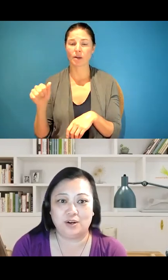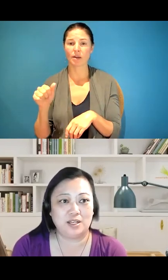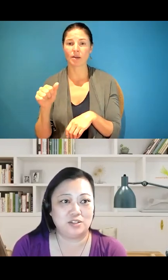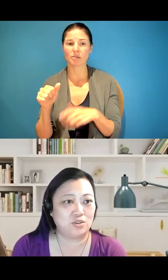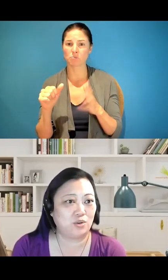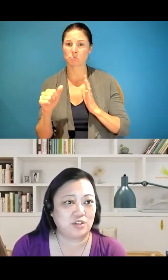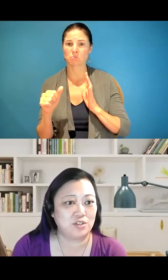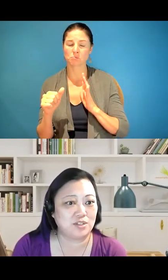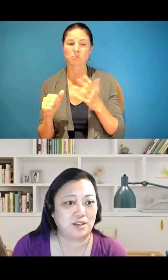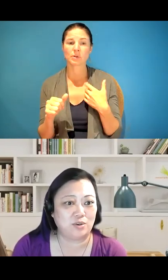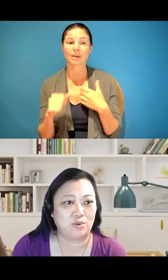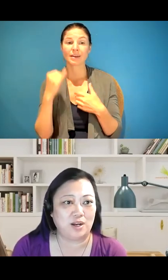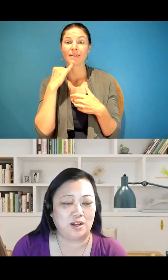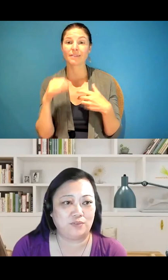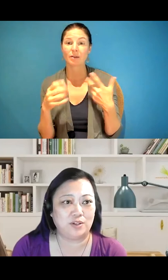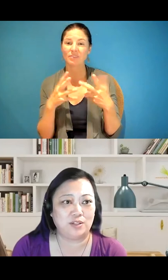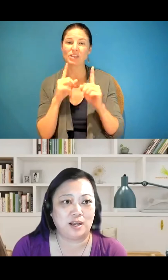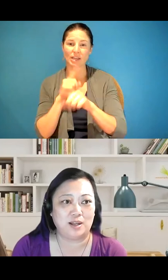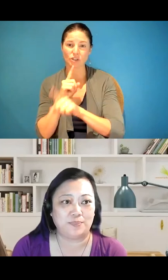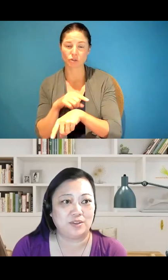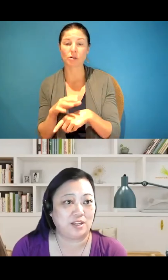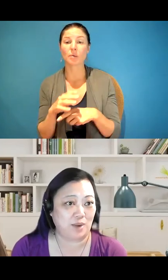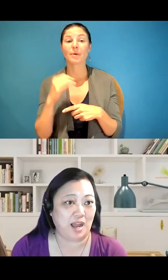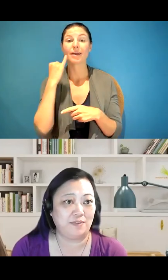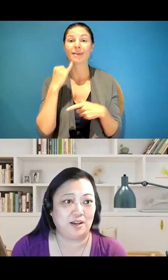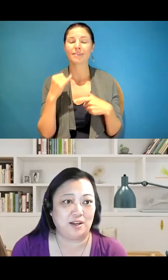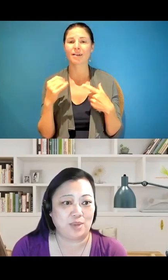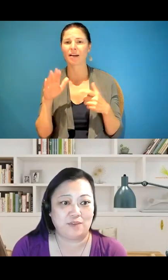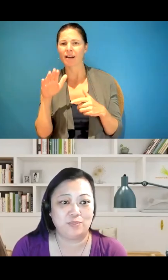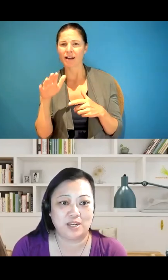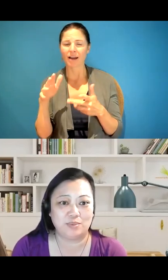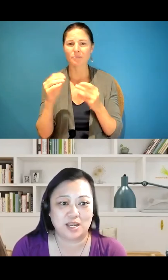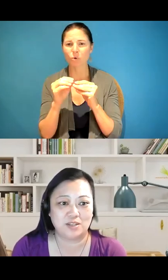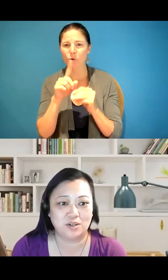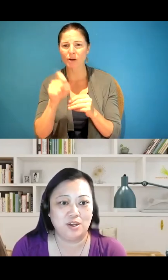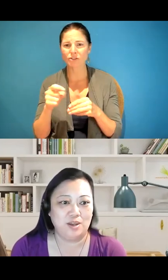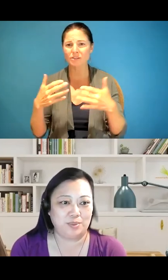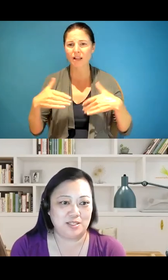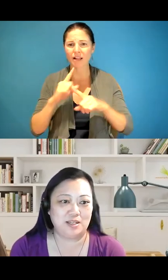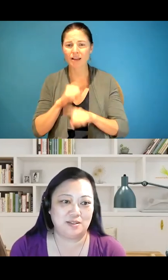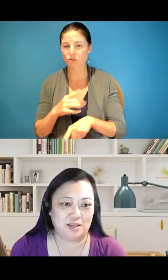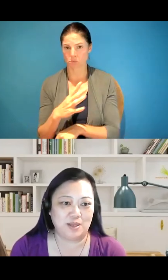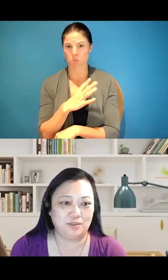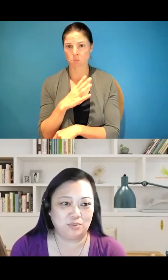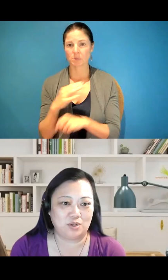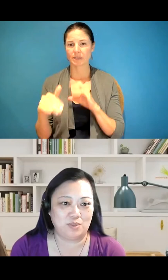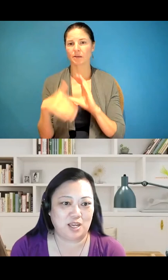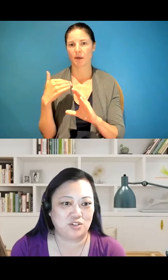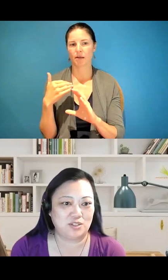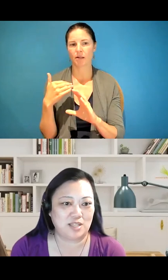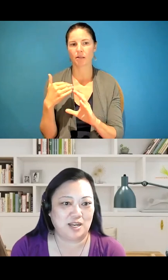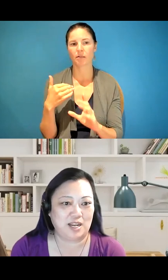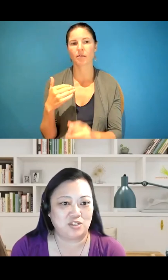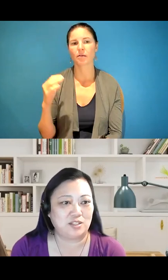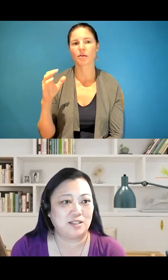If there are any additional questions that you feel or that you have that we haven't been able to answer, please send us an email through